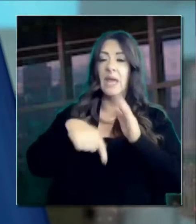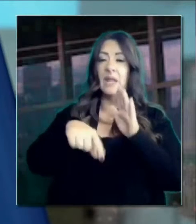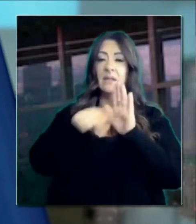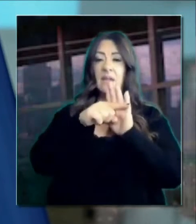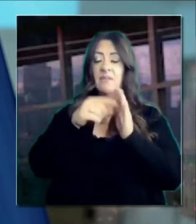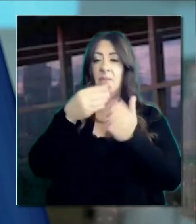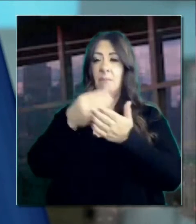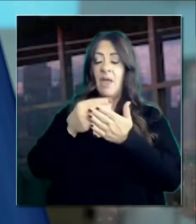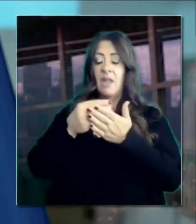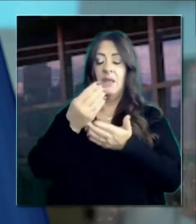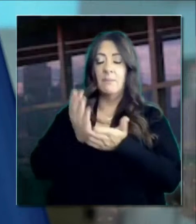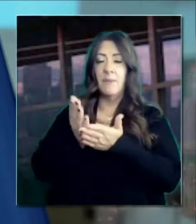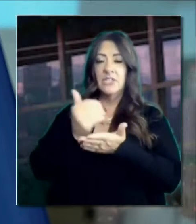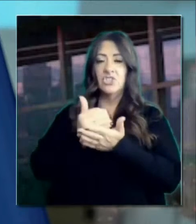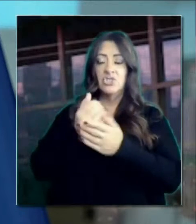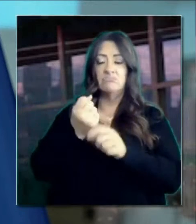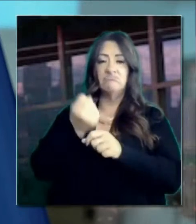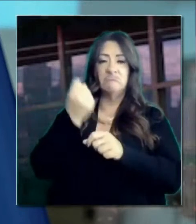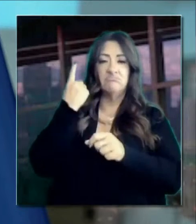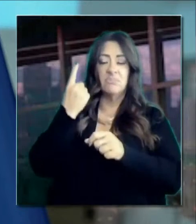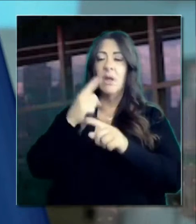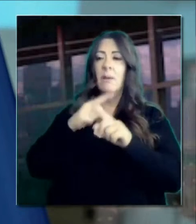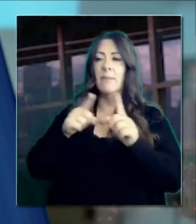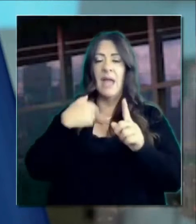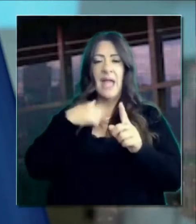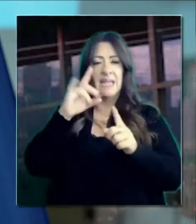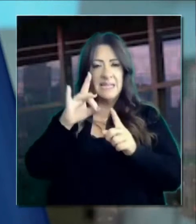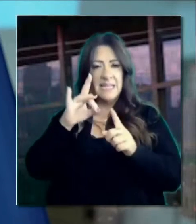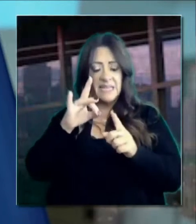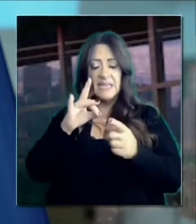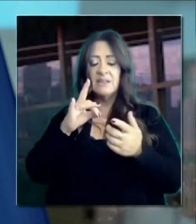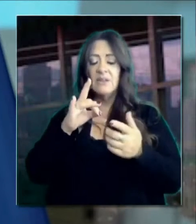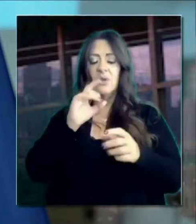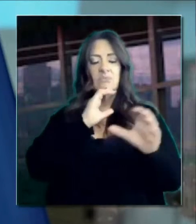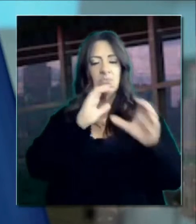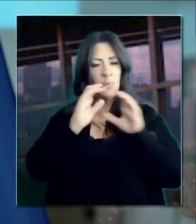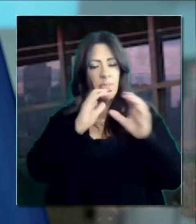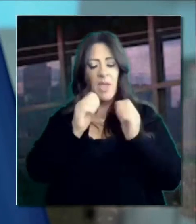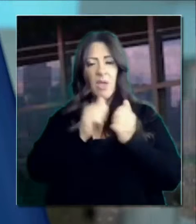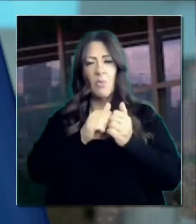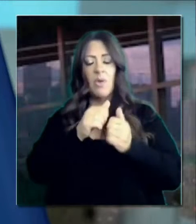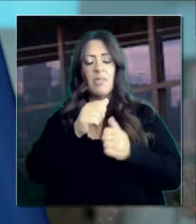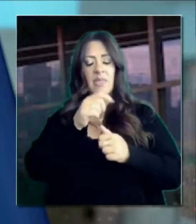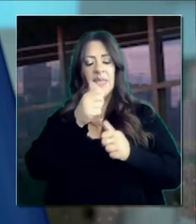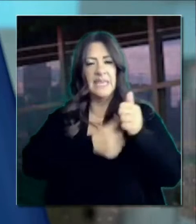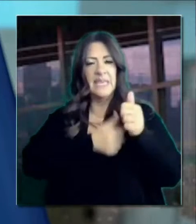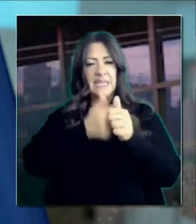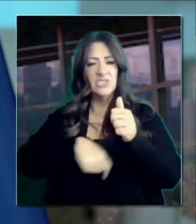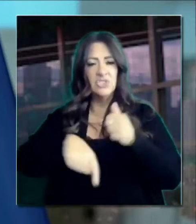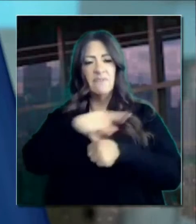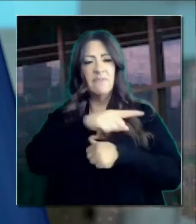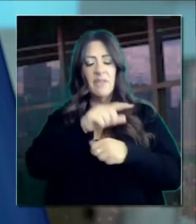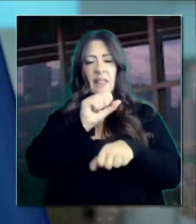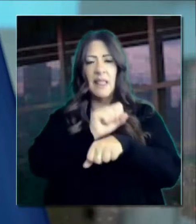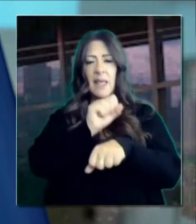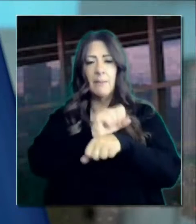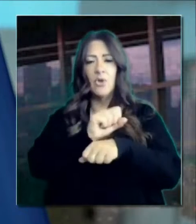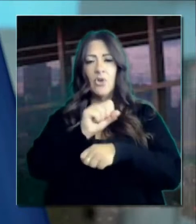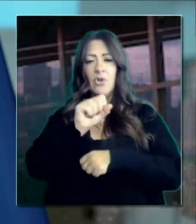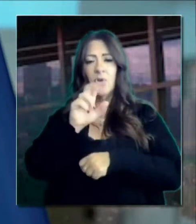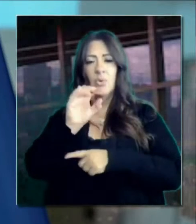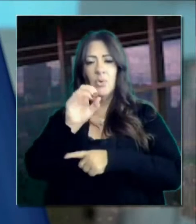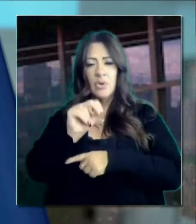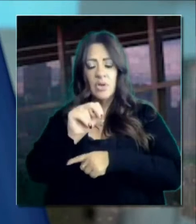across the spectrum. We worked through our differences. We had some good days. We had some bad days. We had some days where there